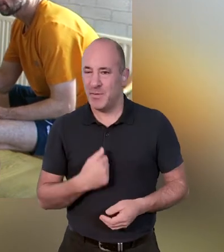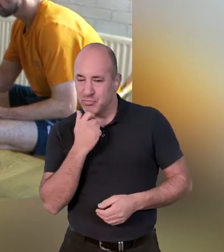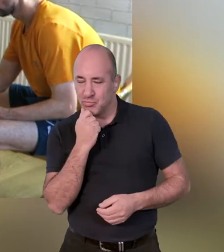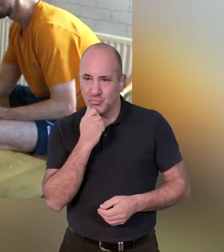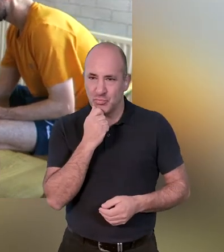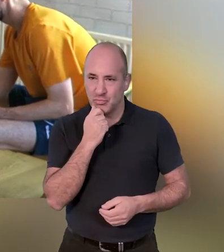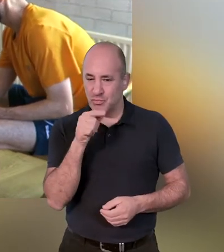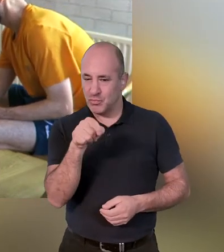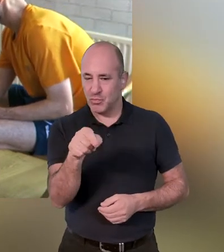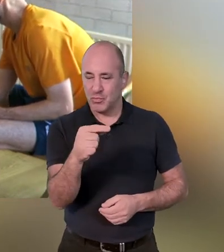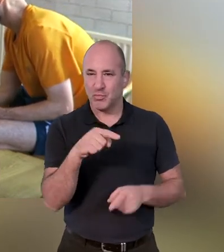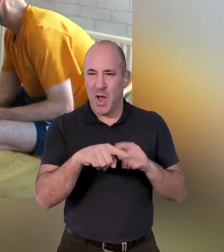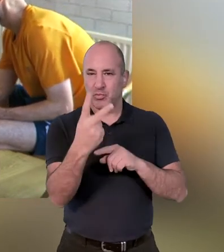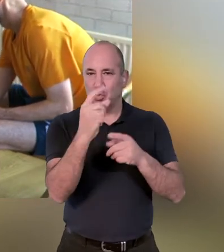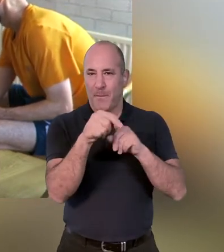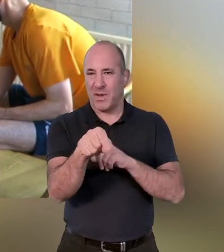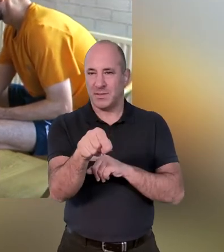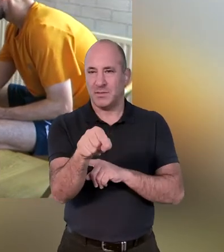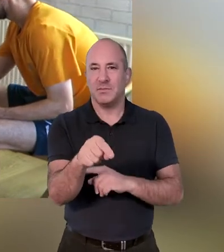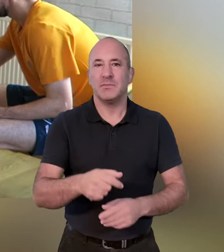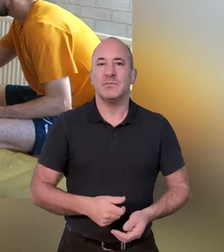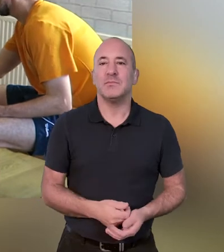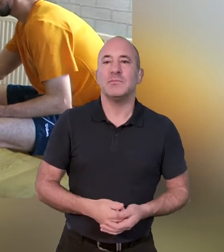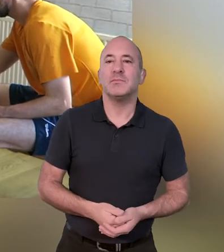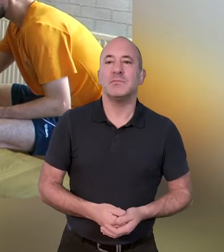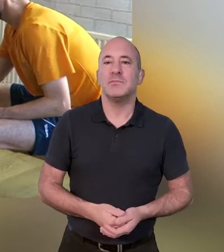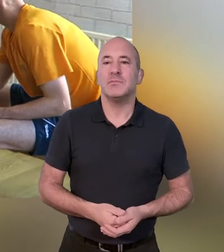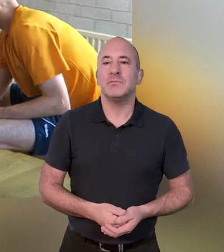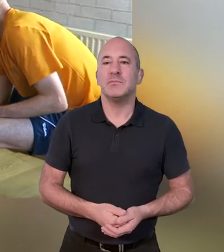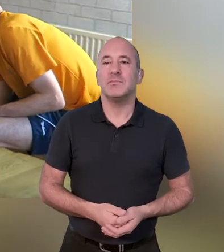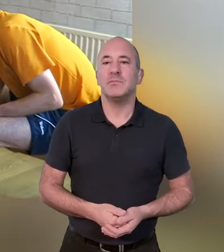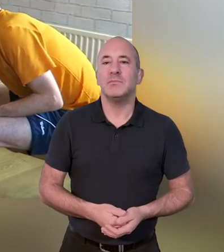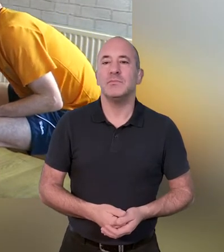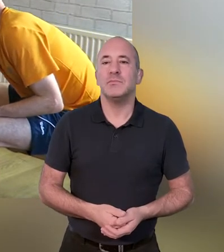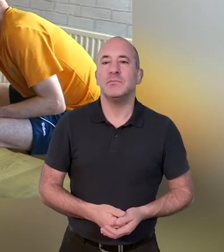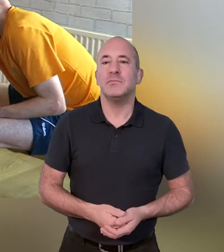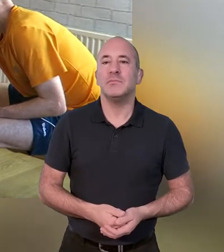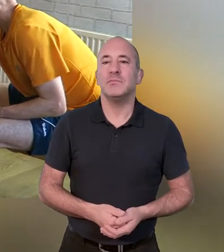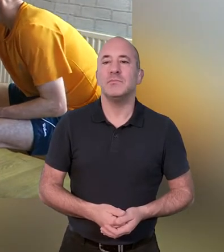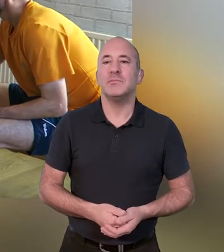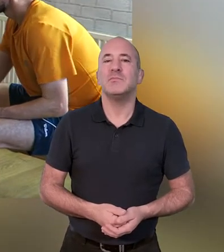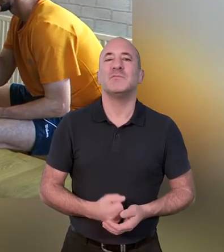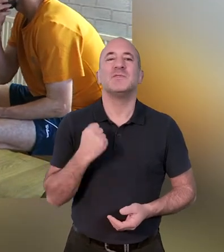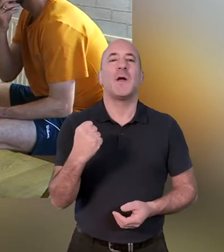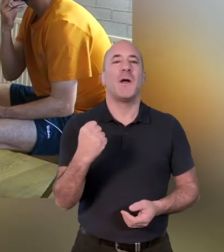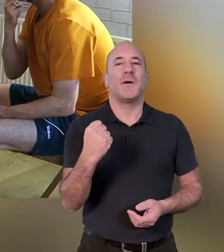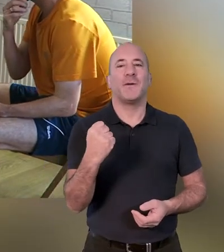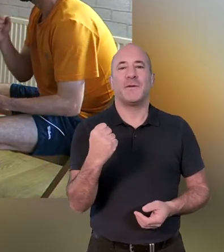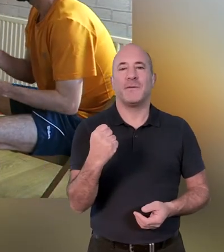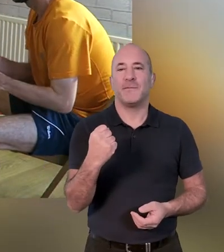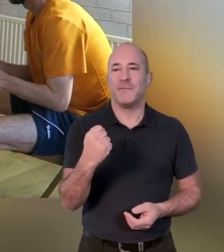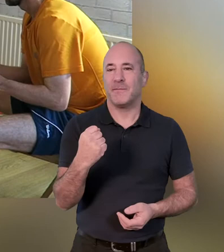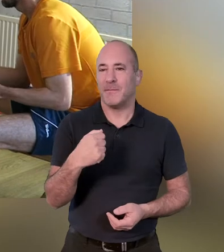get, and then Sam's going to have a go. So I think I might, I'm going to go for 2 points first.